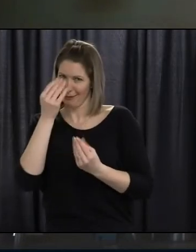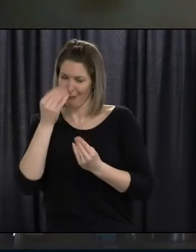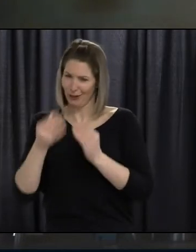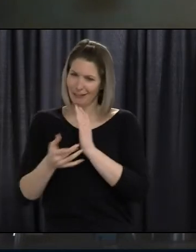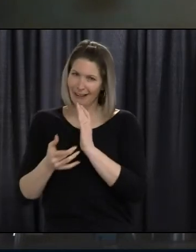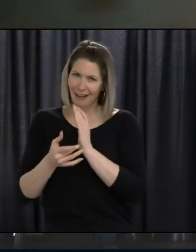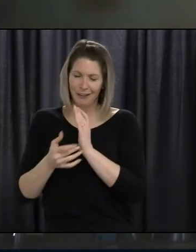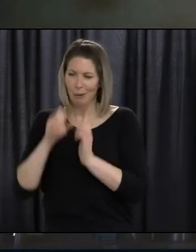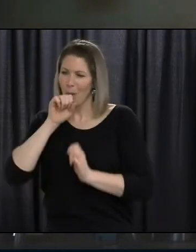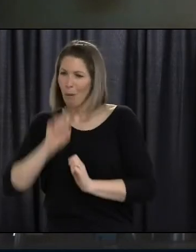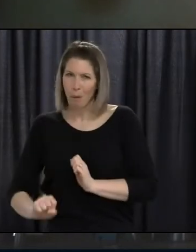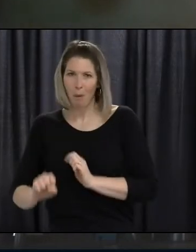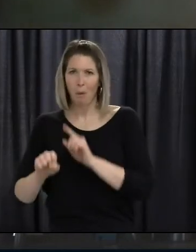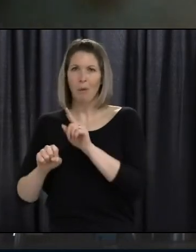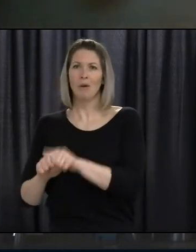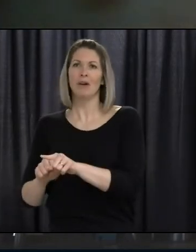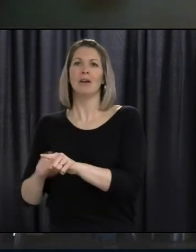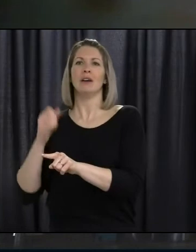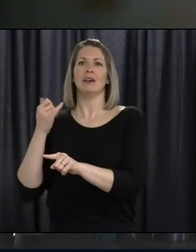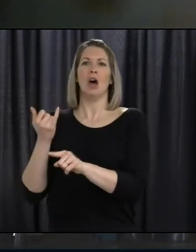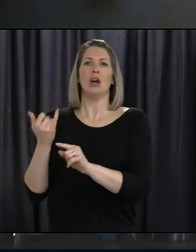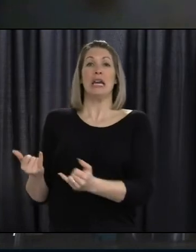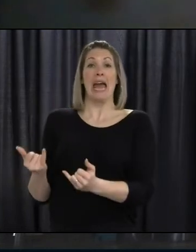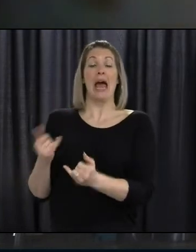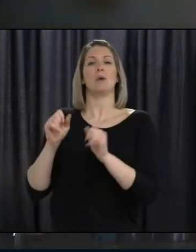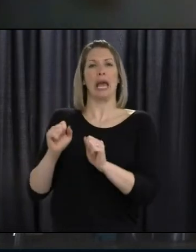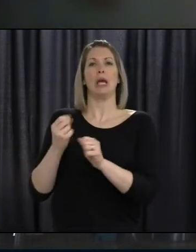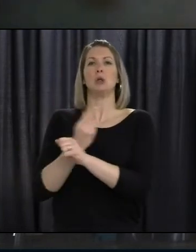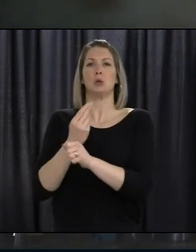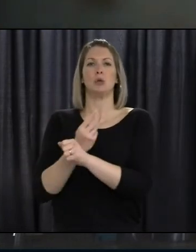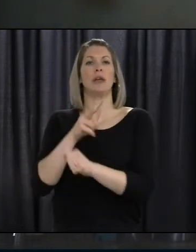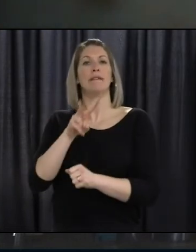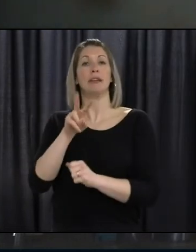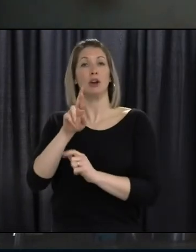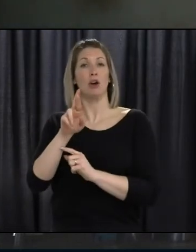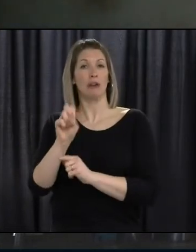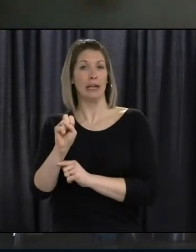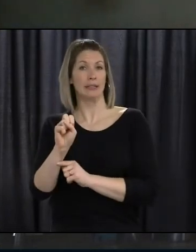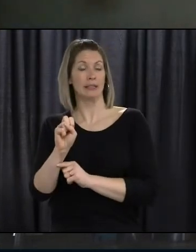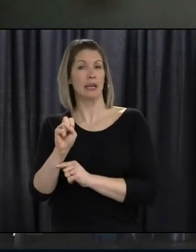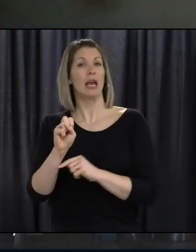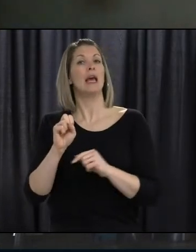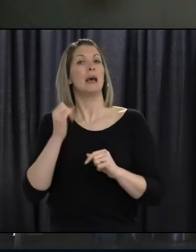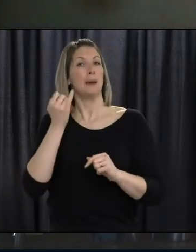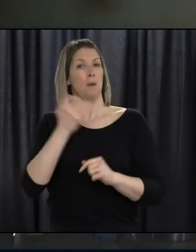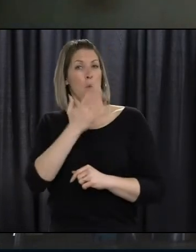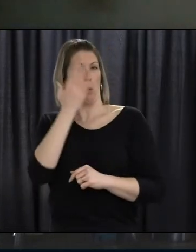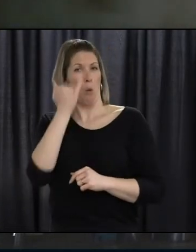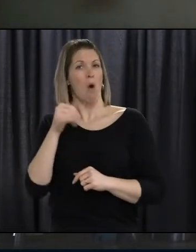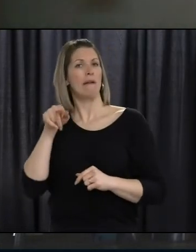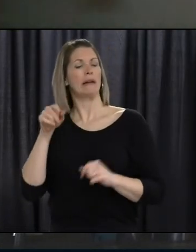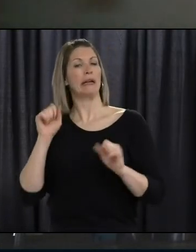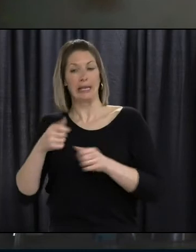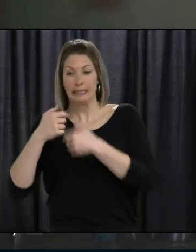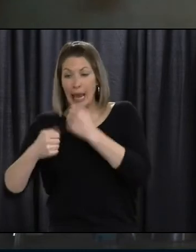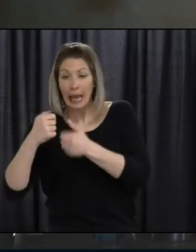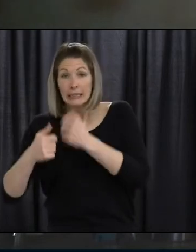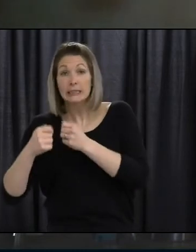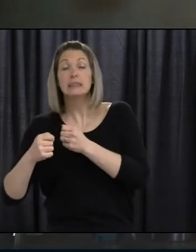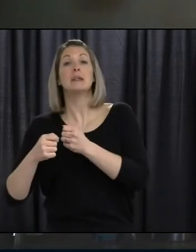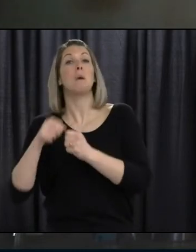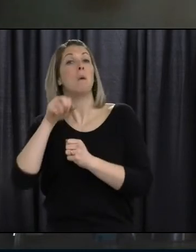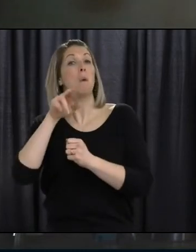not communicating through sound but by sight. And that visual relay service is available